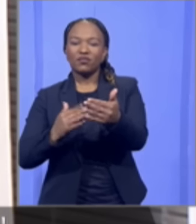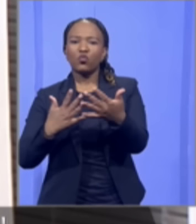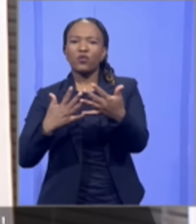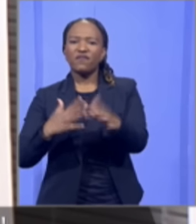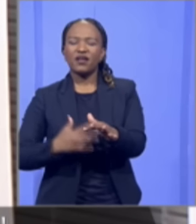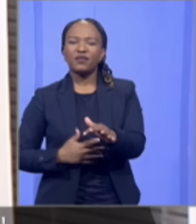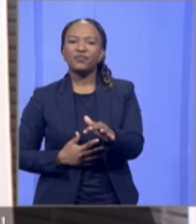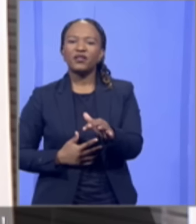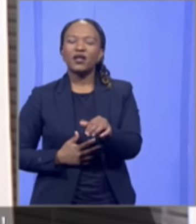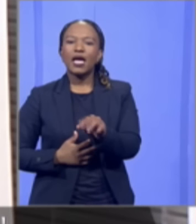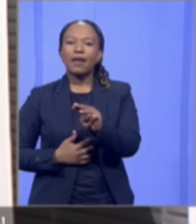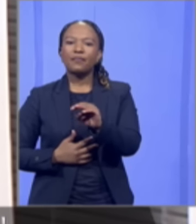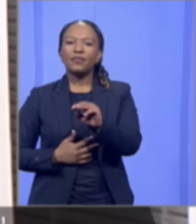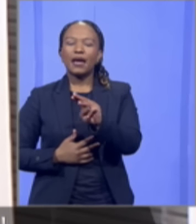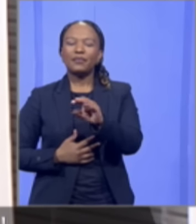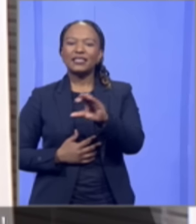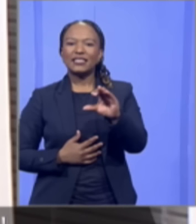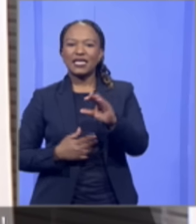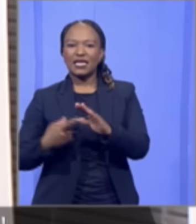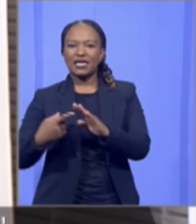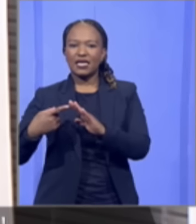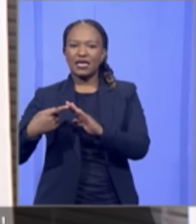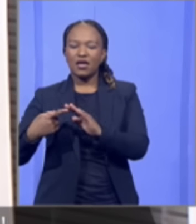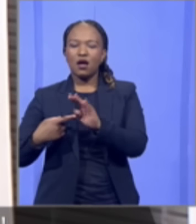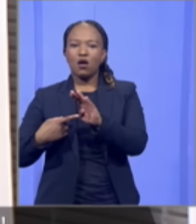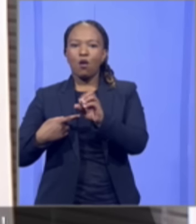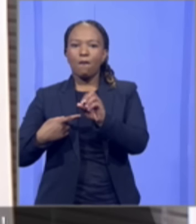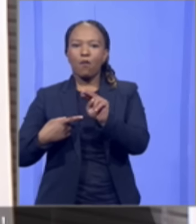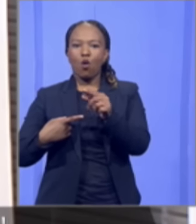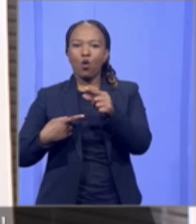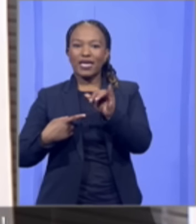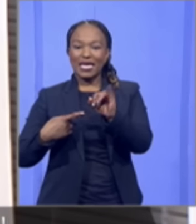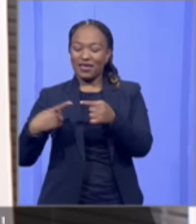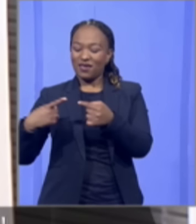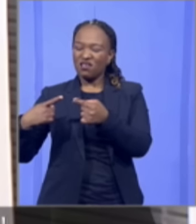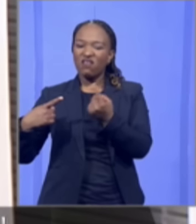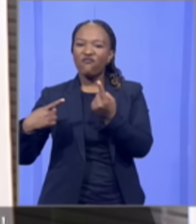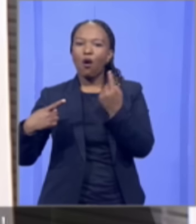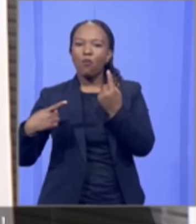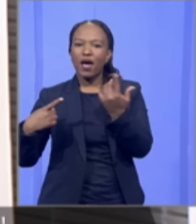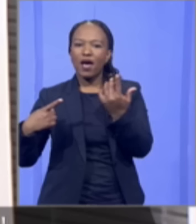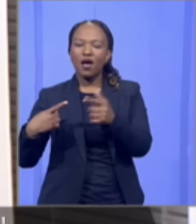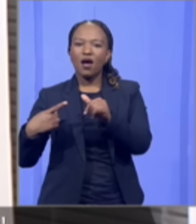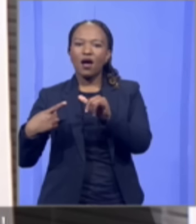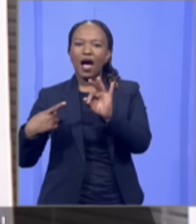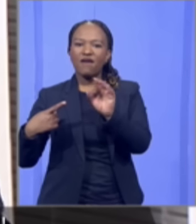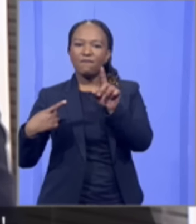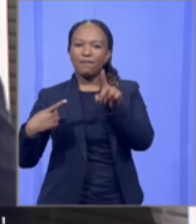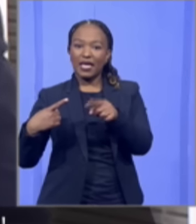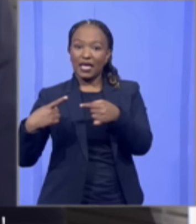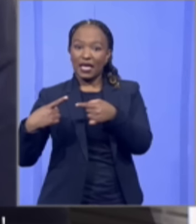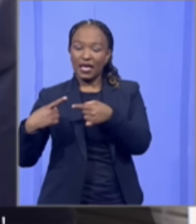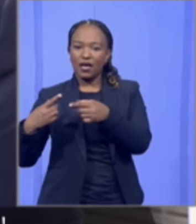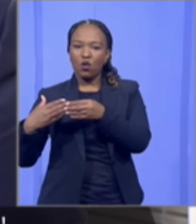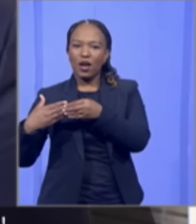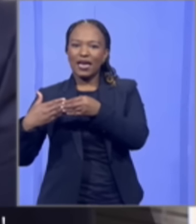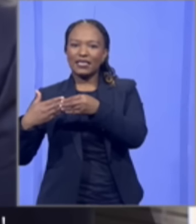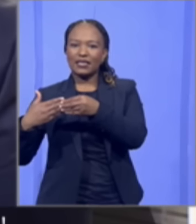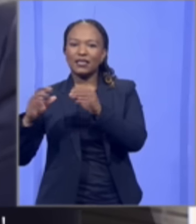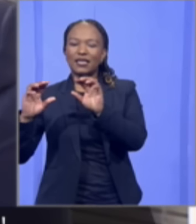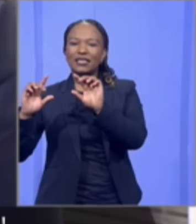MEC Bonginkosi Dlamini from the IFP to lead this modernization through the Department